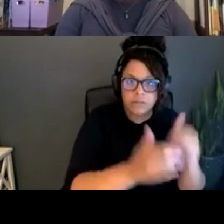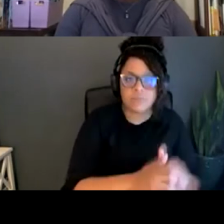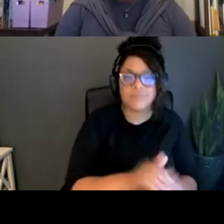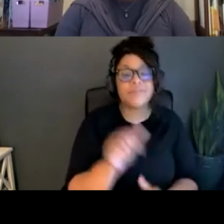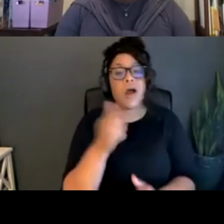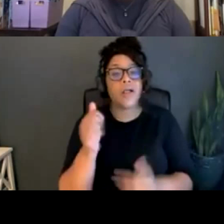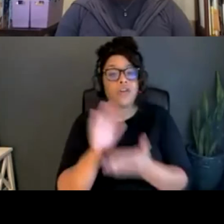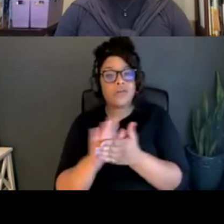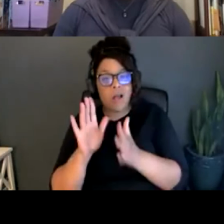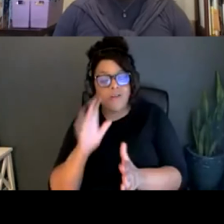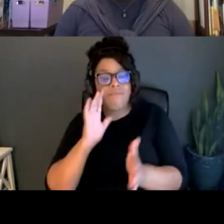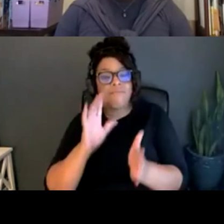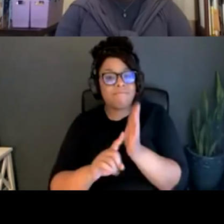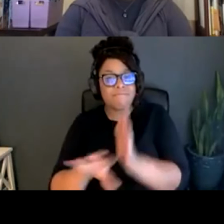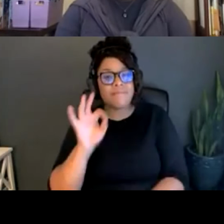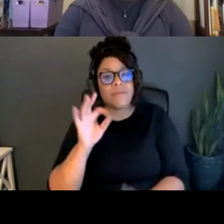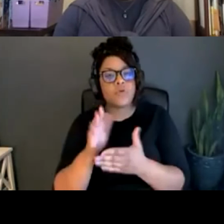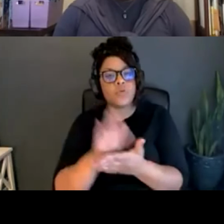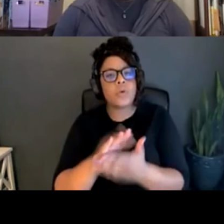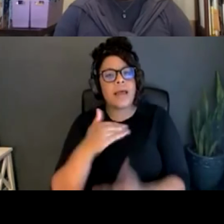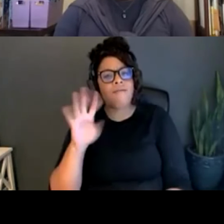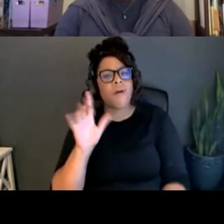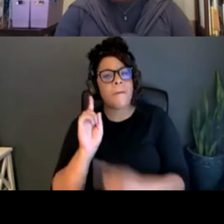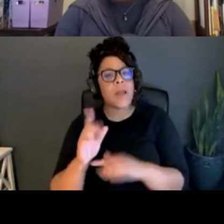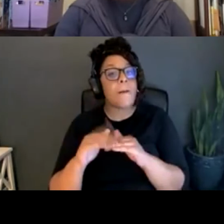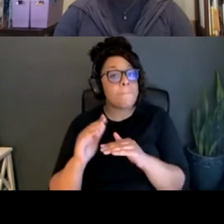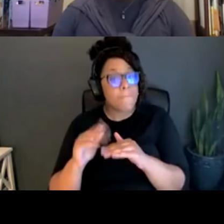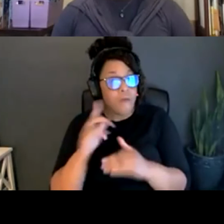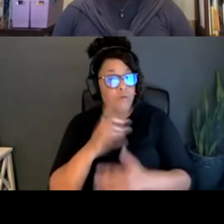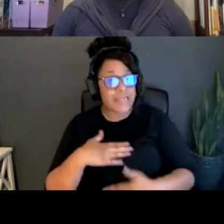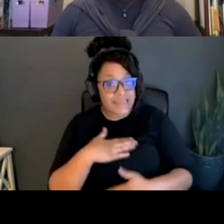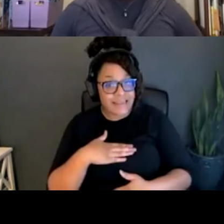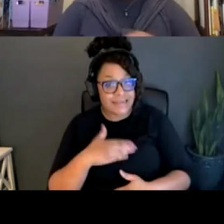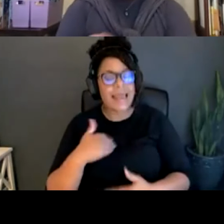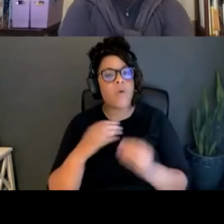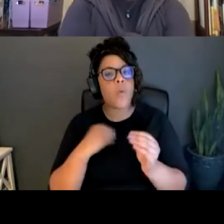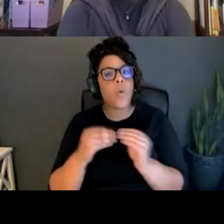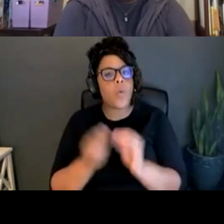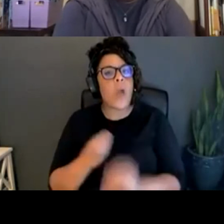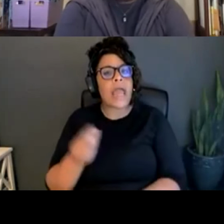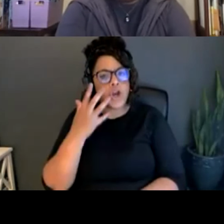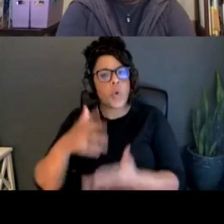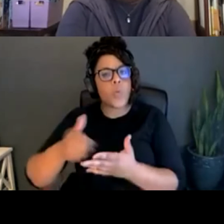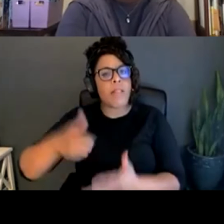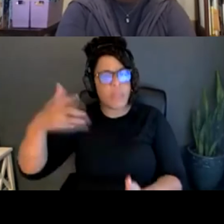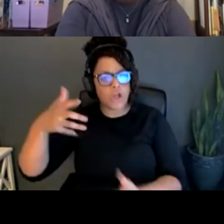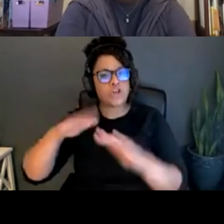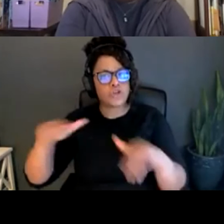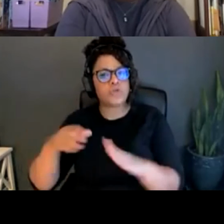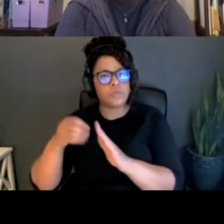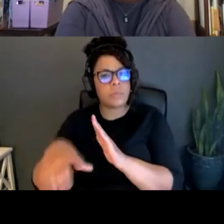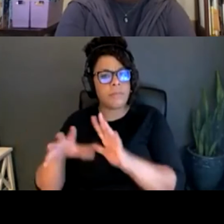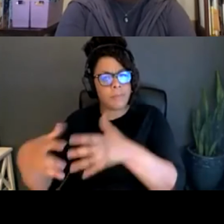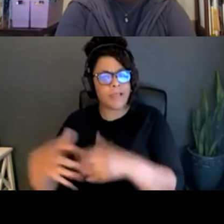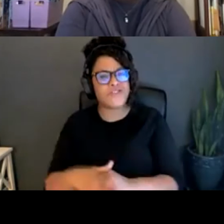schools that average 45 minutes of recess or more tend to have whiter, wealthier student populations. And so